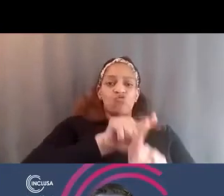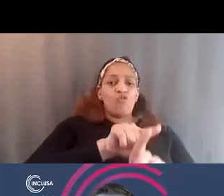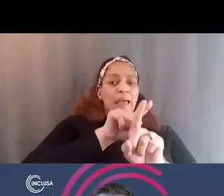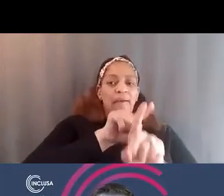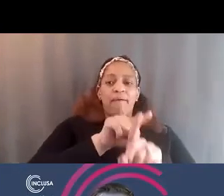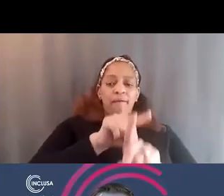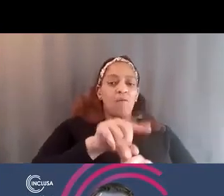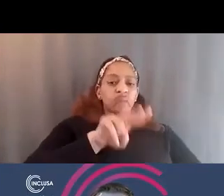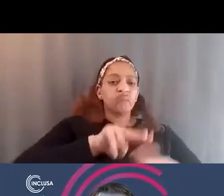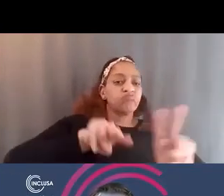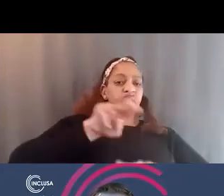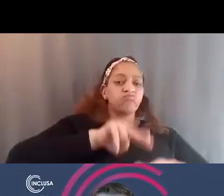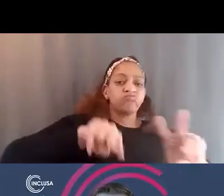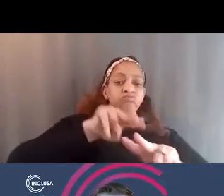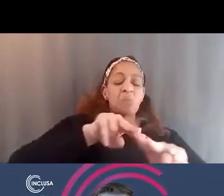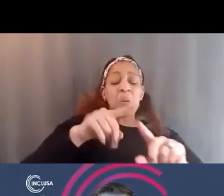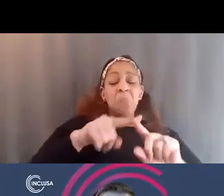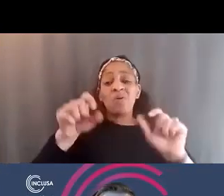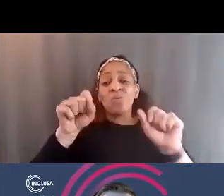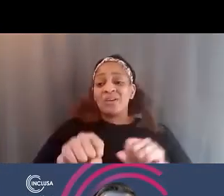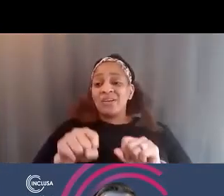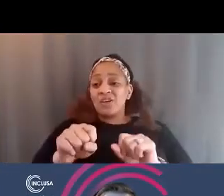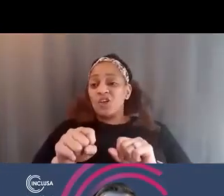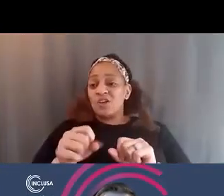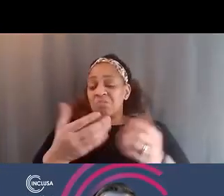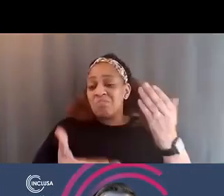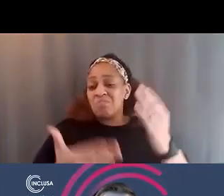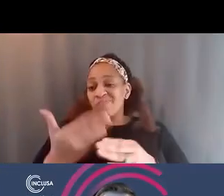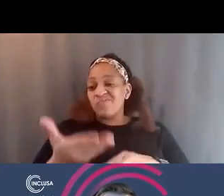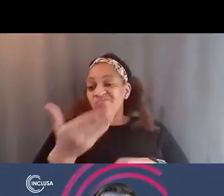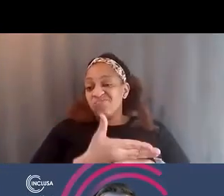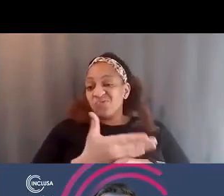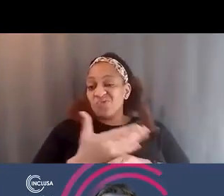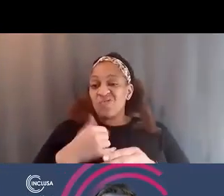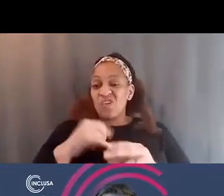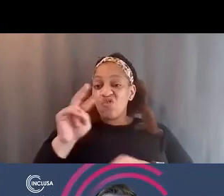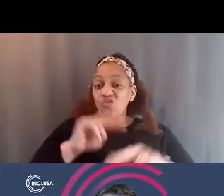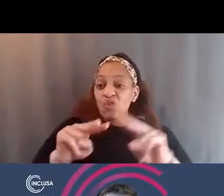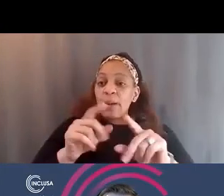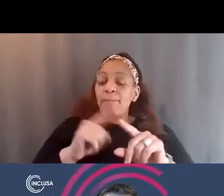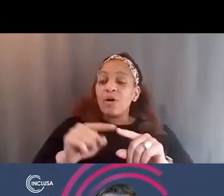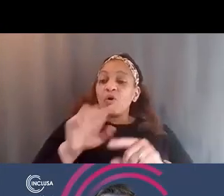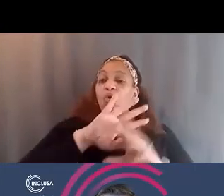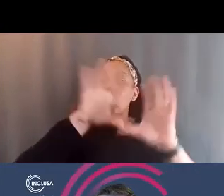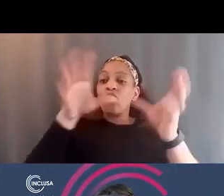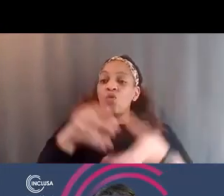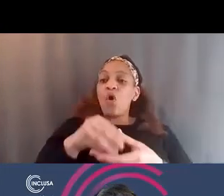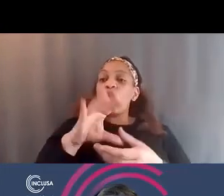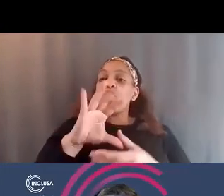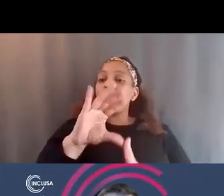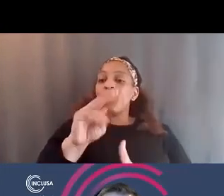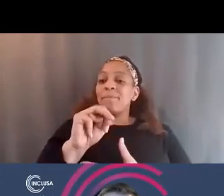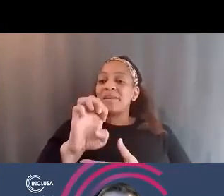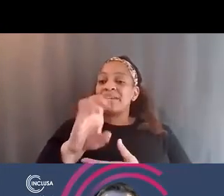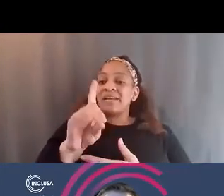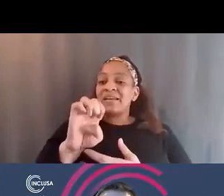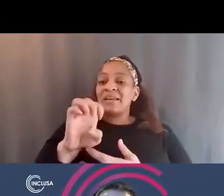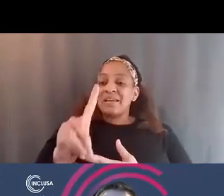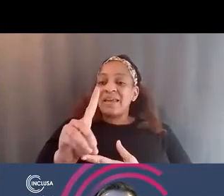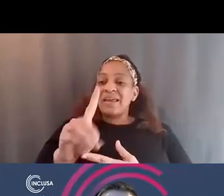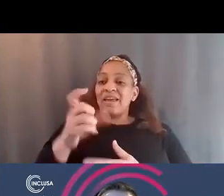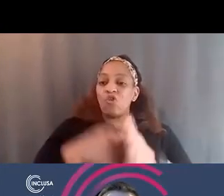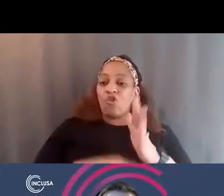we can probably take a better look at. Overall Medicaid costs, so there are things that we do organizationally when we look